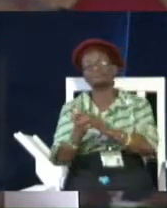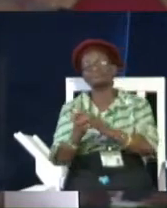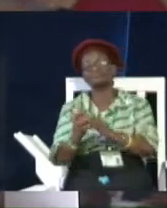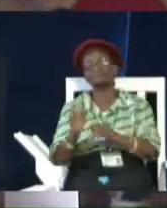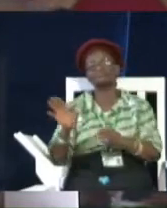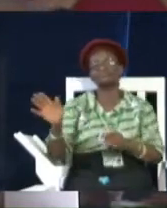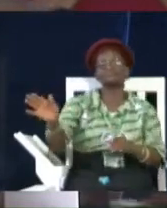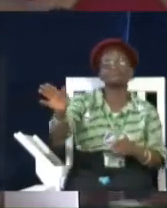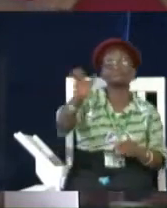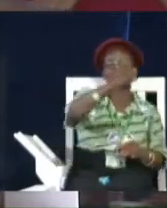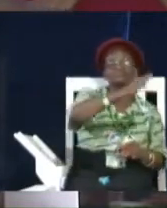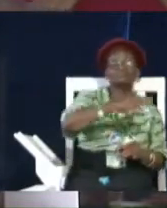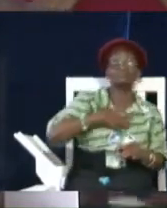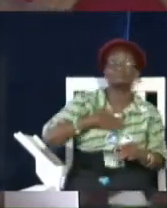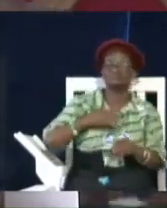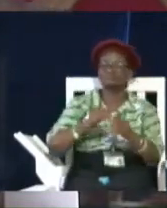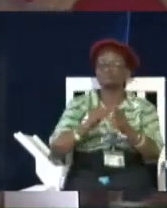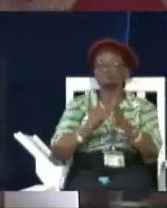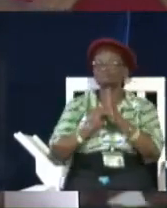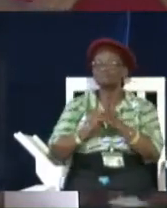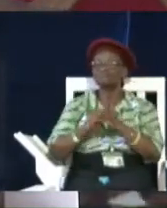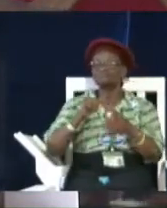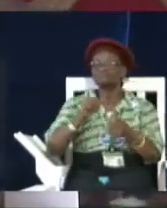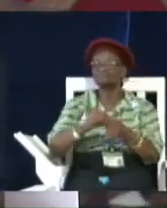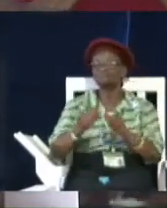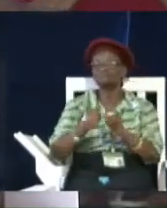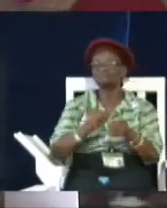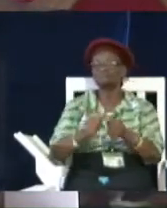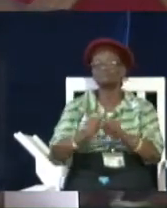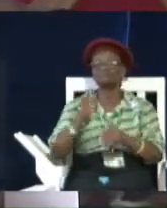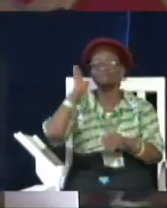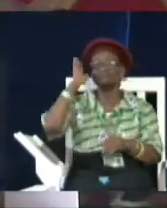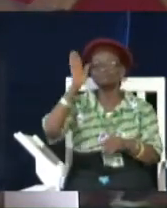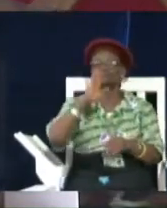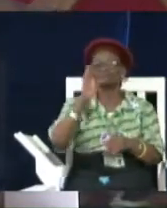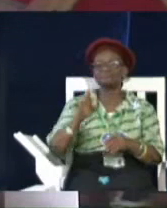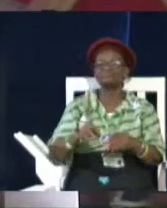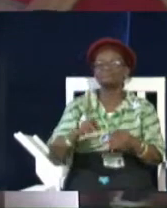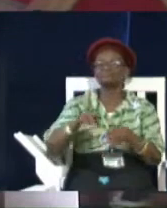your own problems will be rolled away.